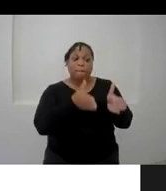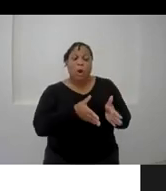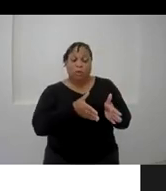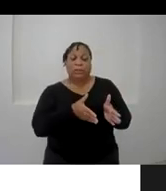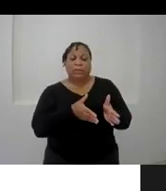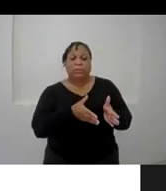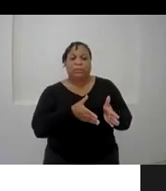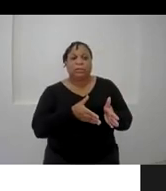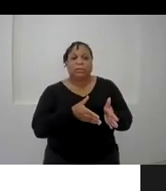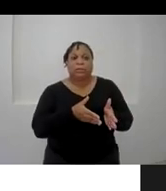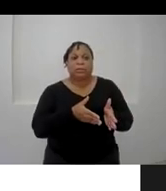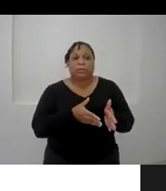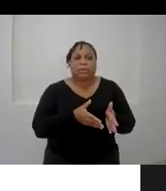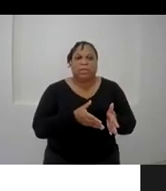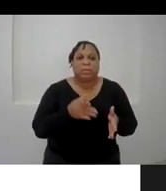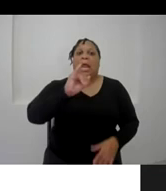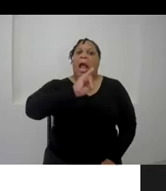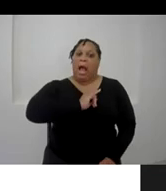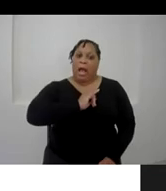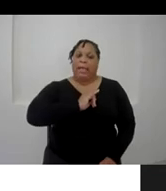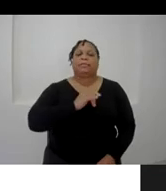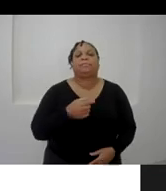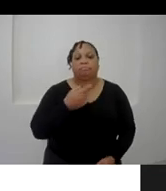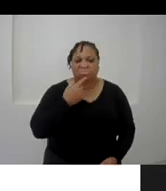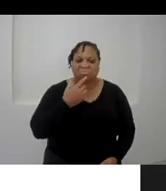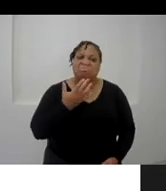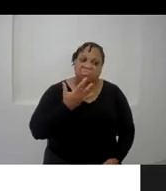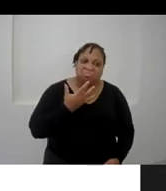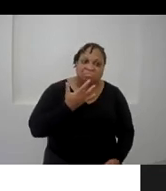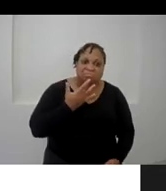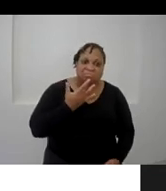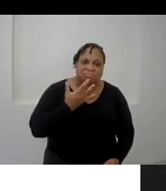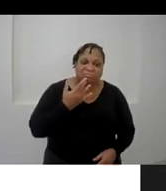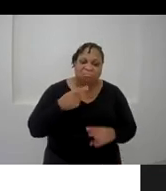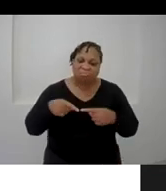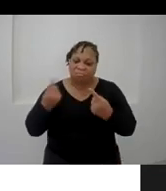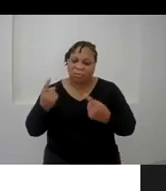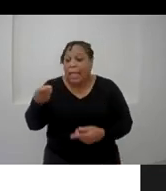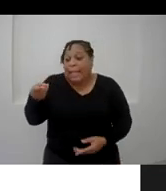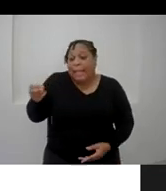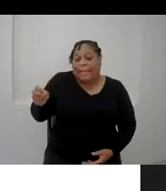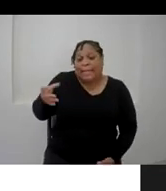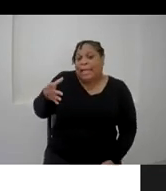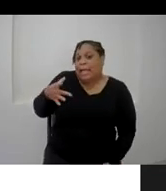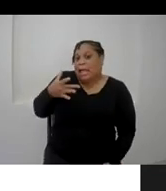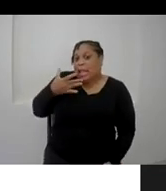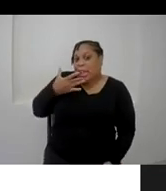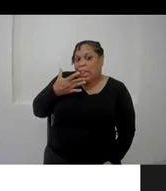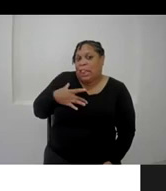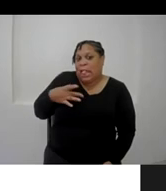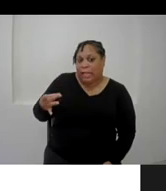things about, "I like to do such and such," rather than "he likes to do such and